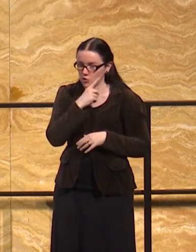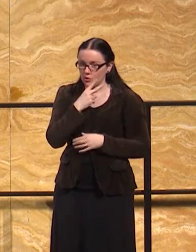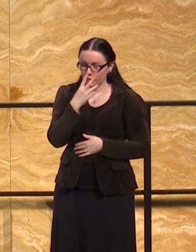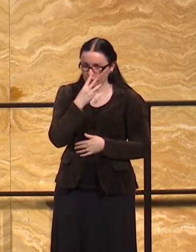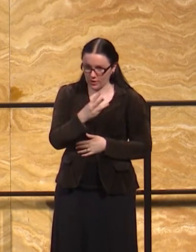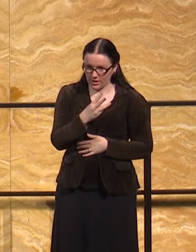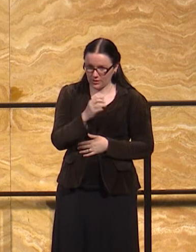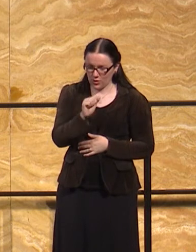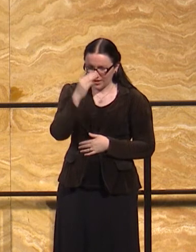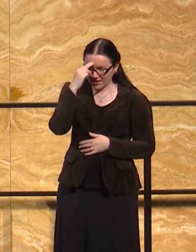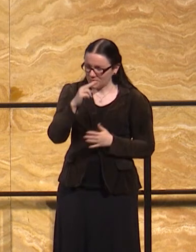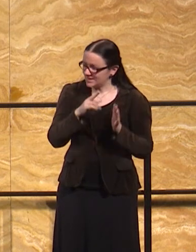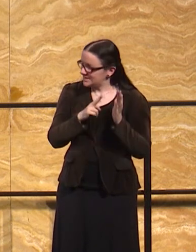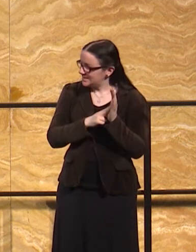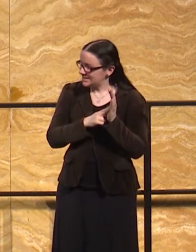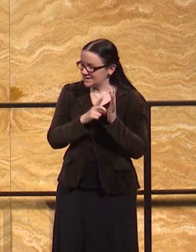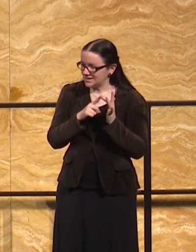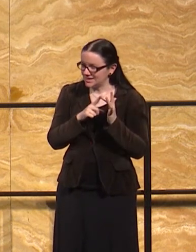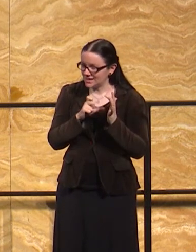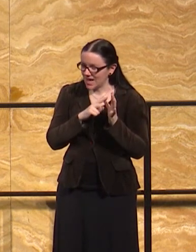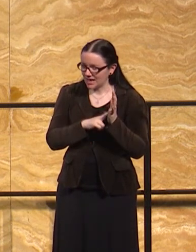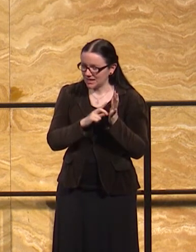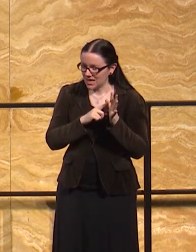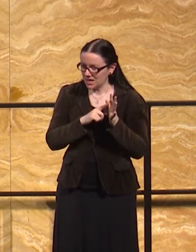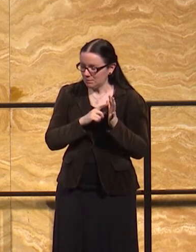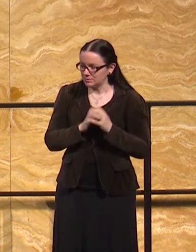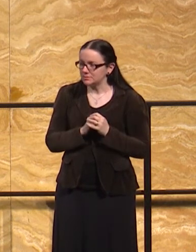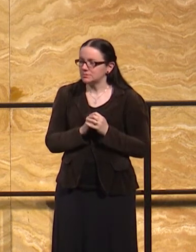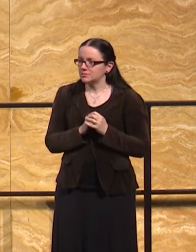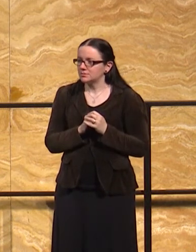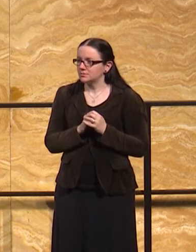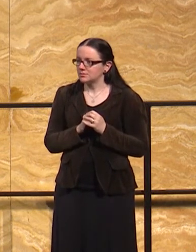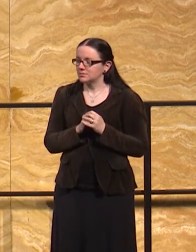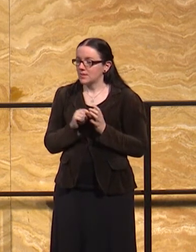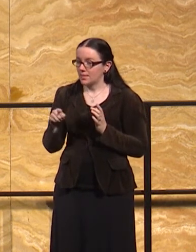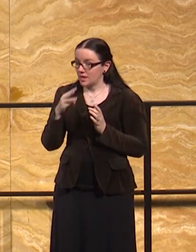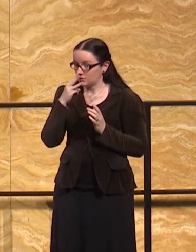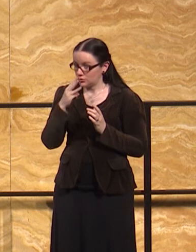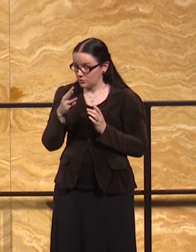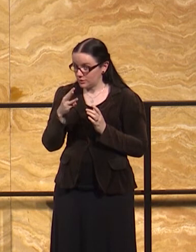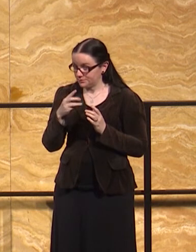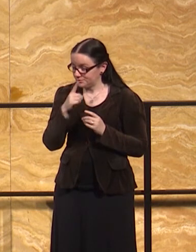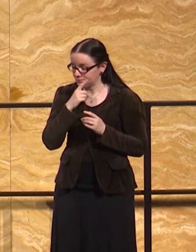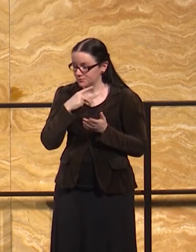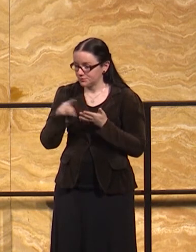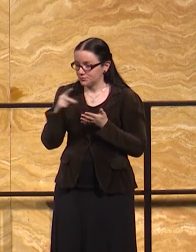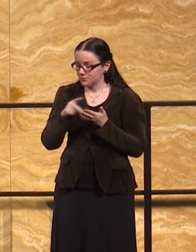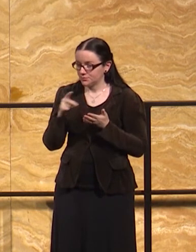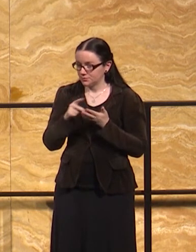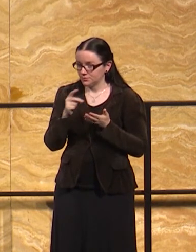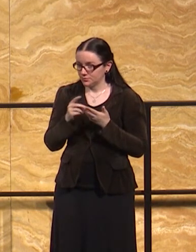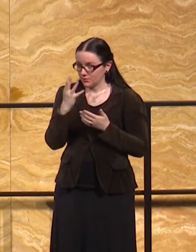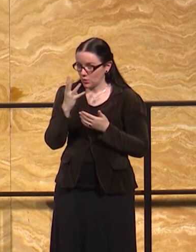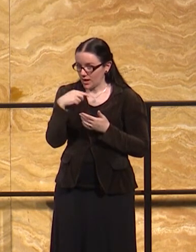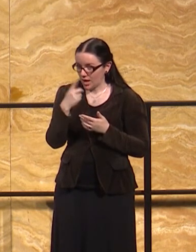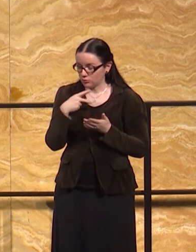Nyakahat. That girl, 3 years old, she walked 4 hours across the war